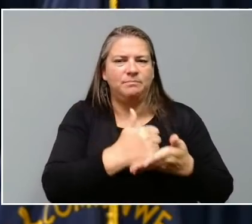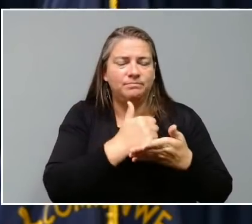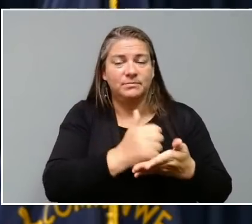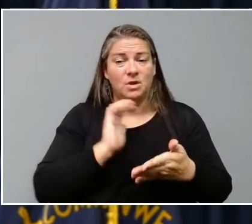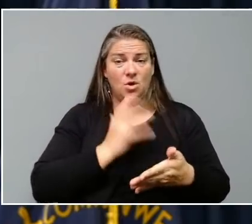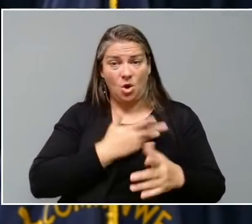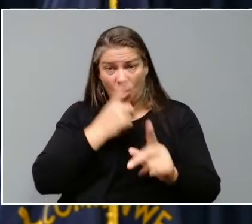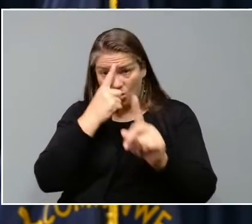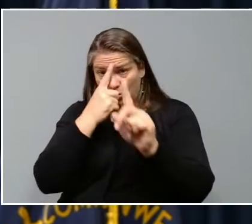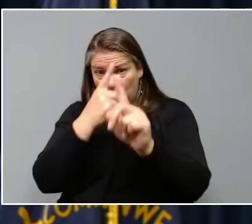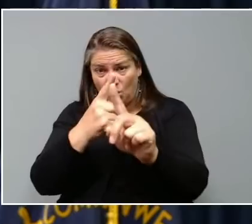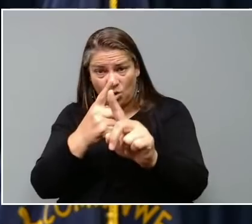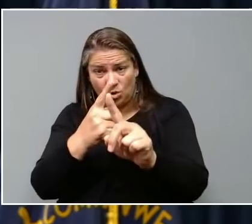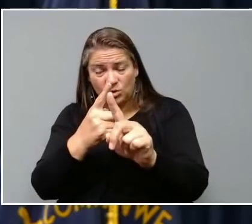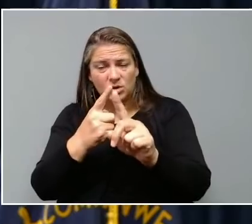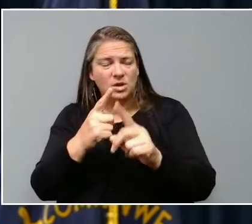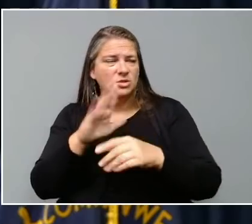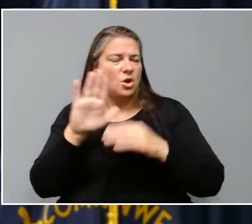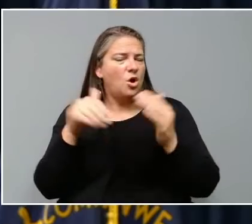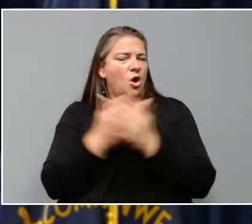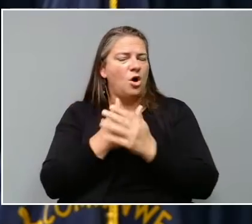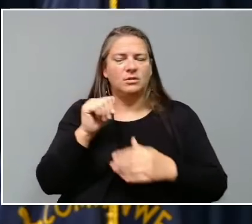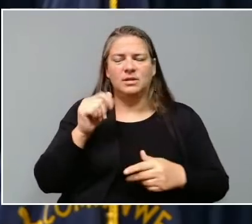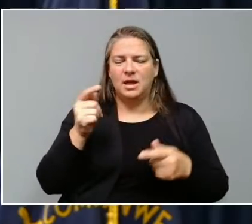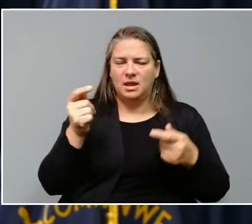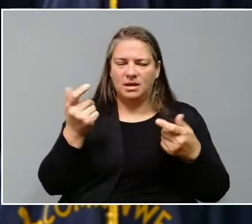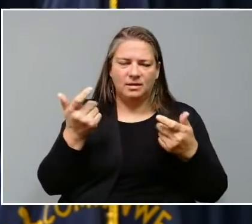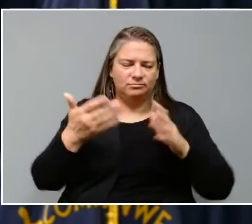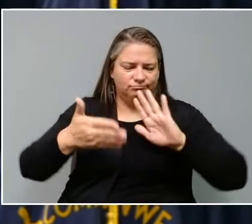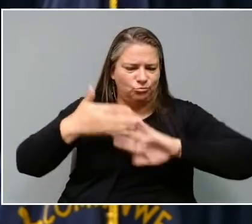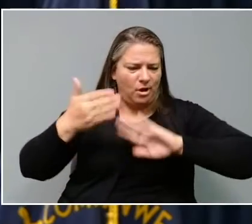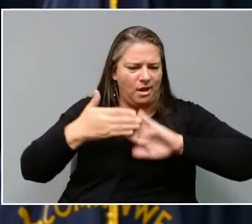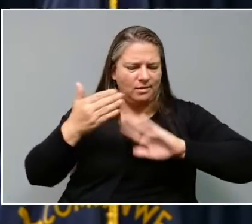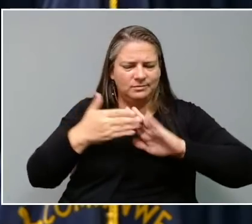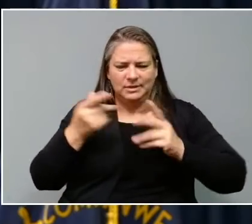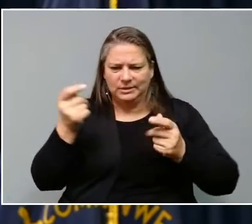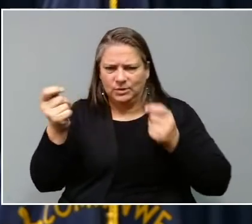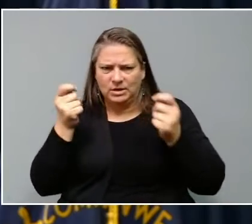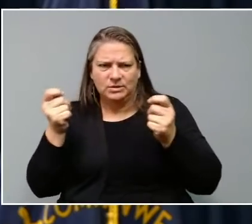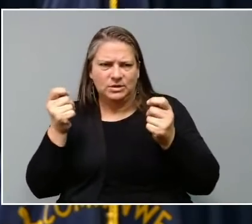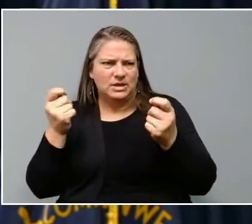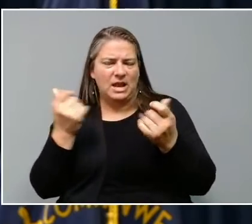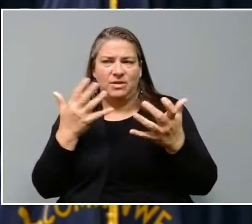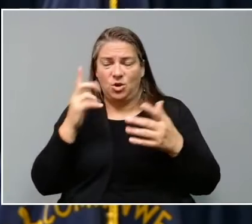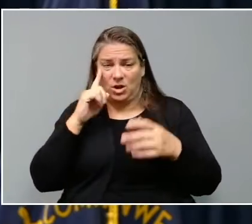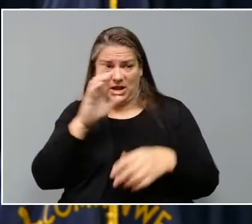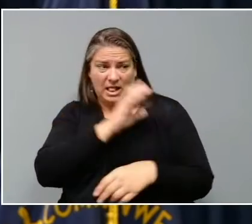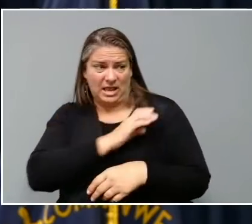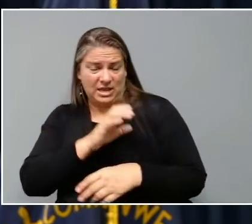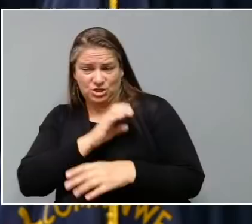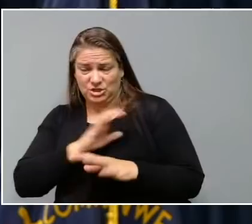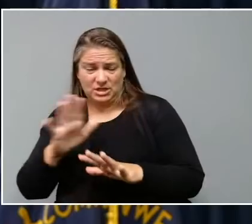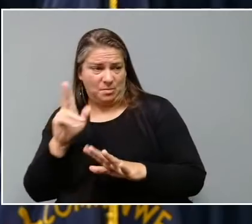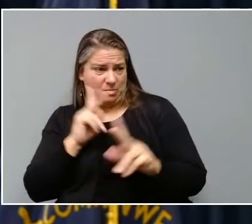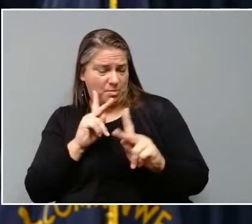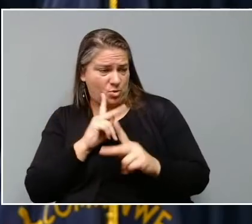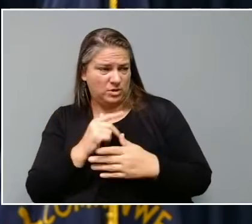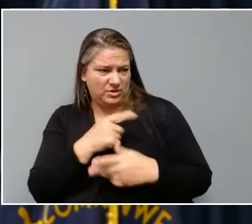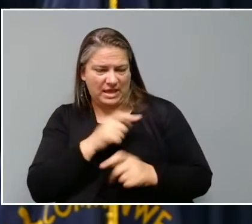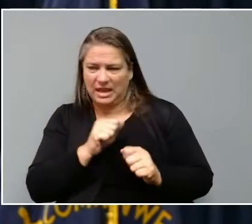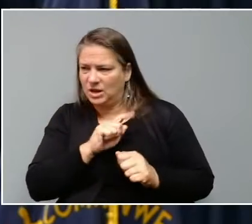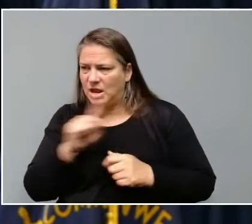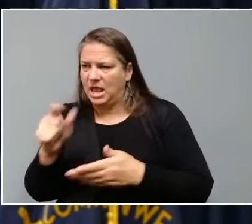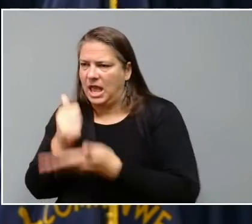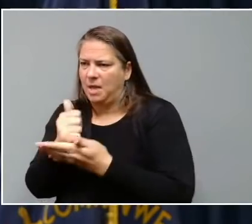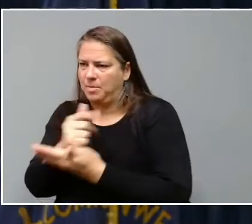administrative, logistical, management, anything that can free up clinicians or folks to help patients. They're willing to